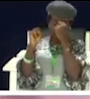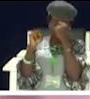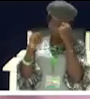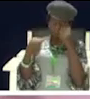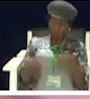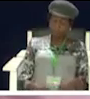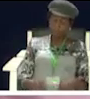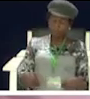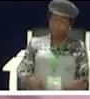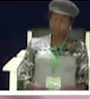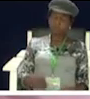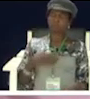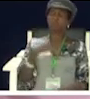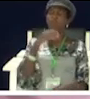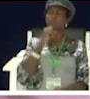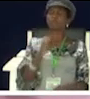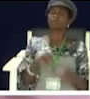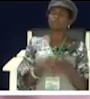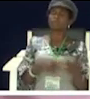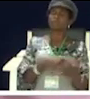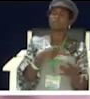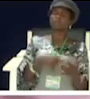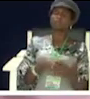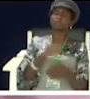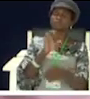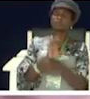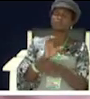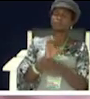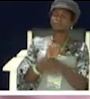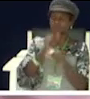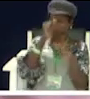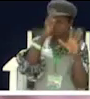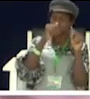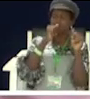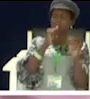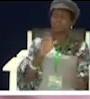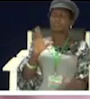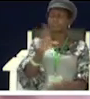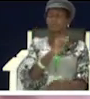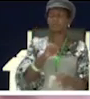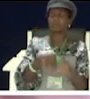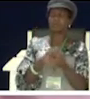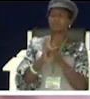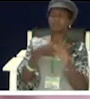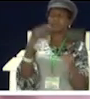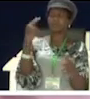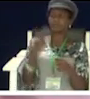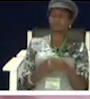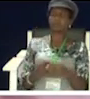young and old, in this mission. Father, bless them.